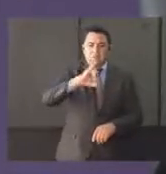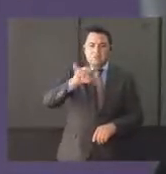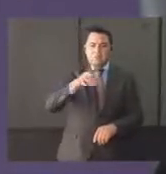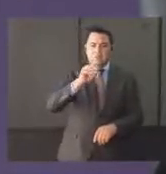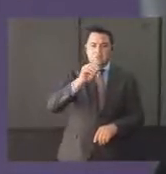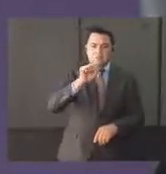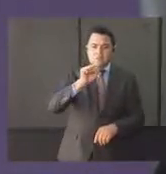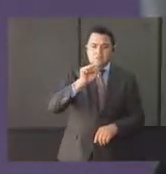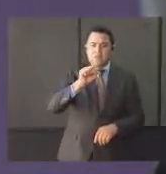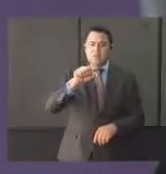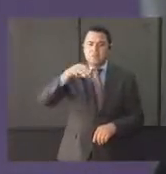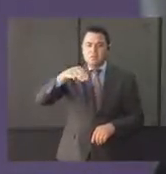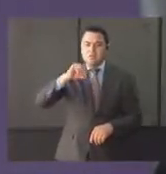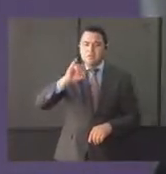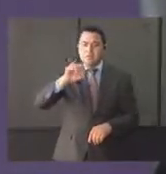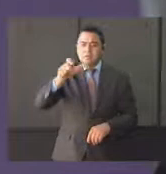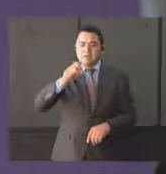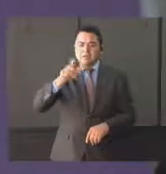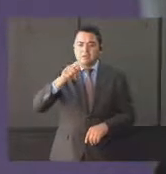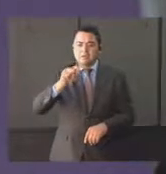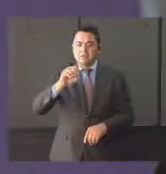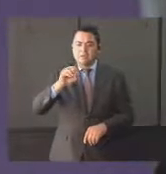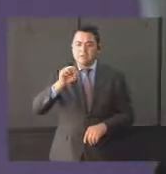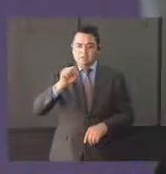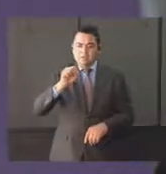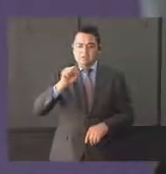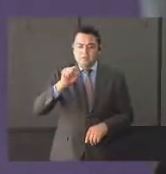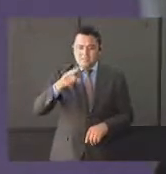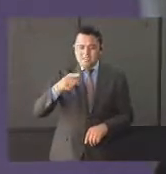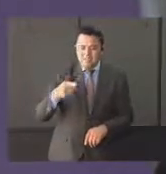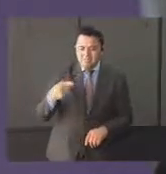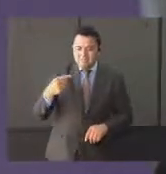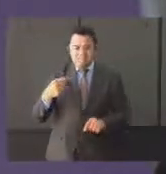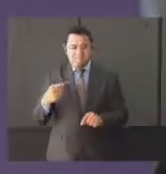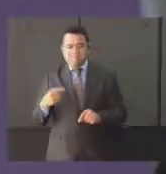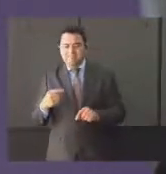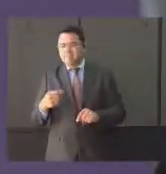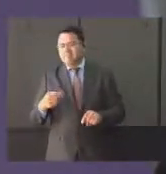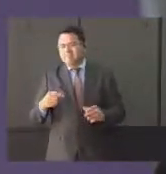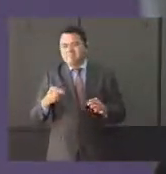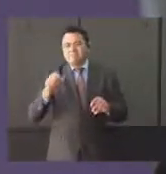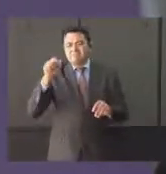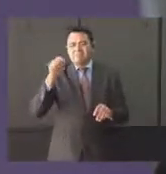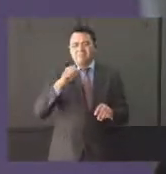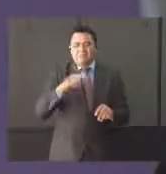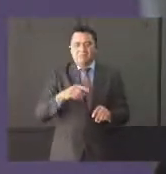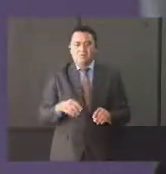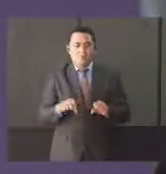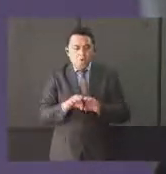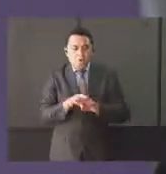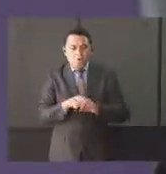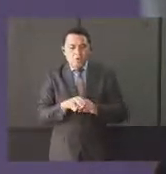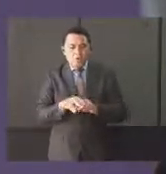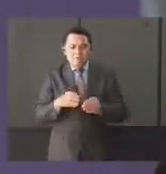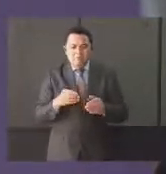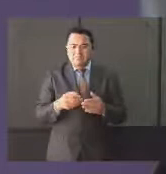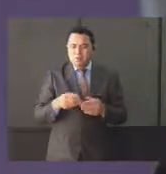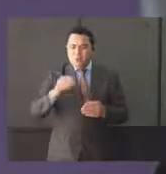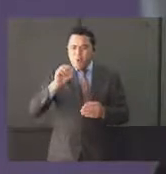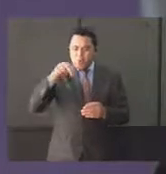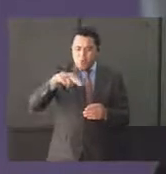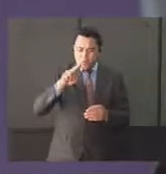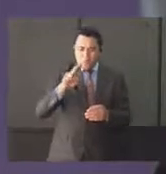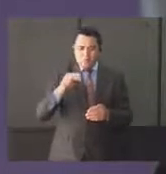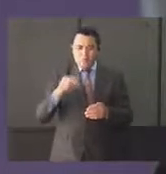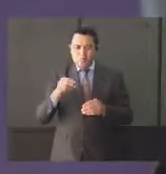We can see all the way from climate change,